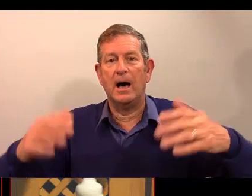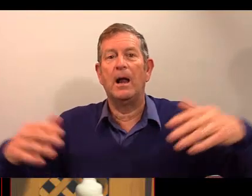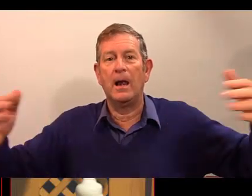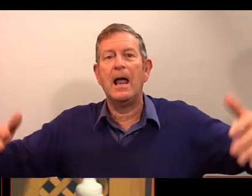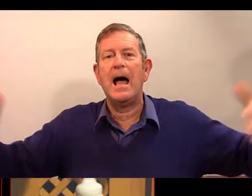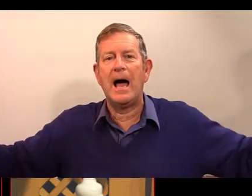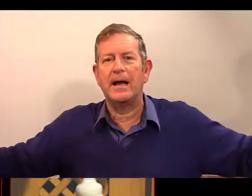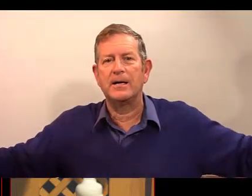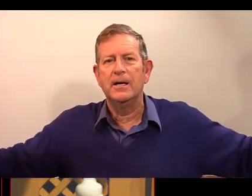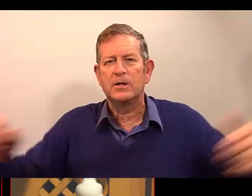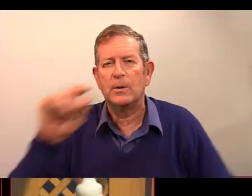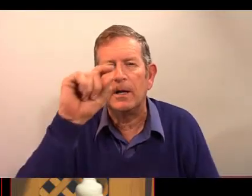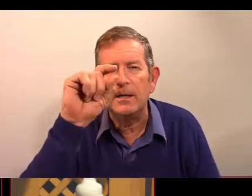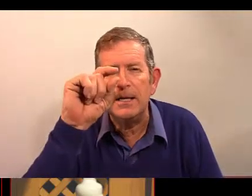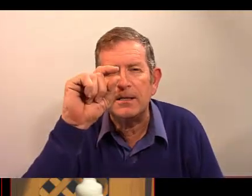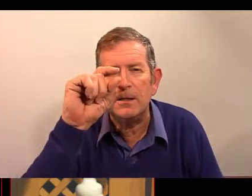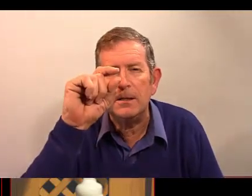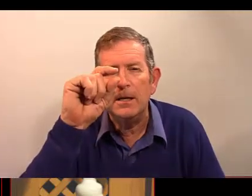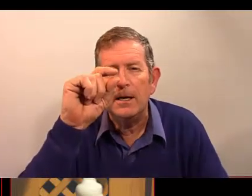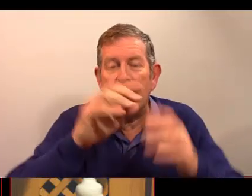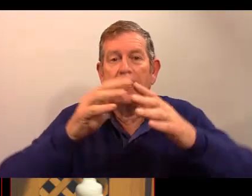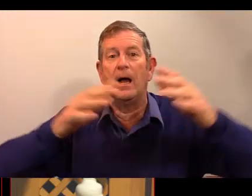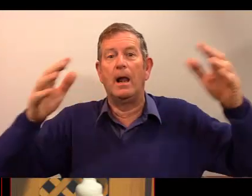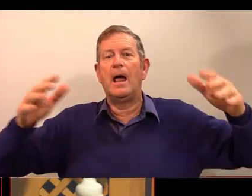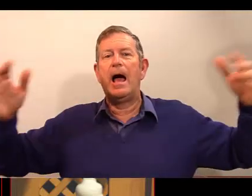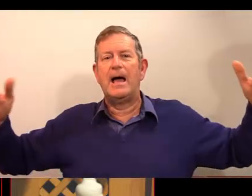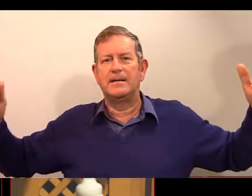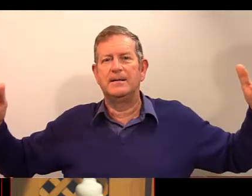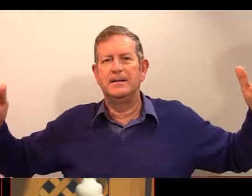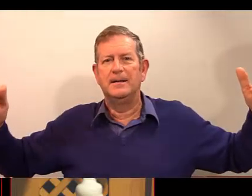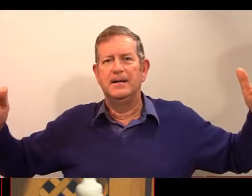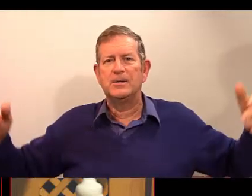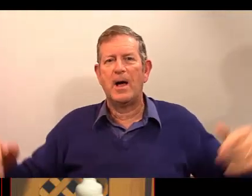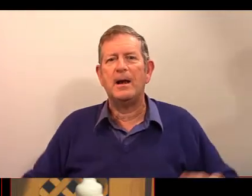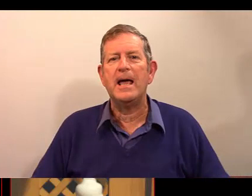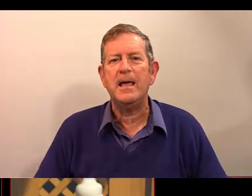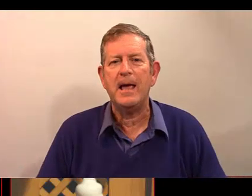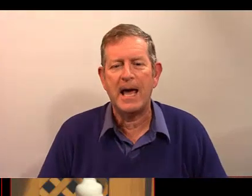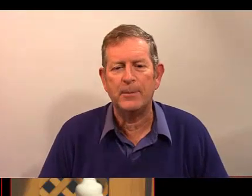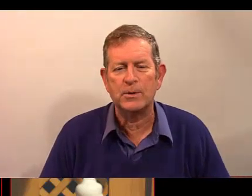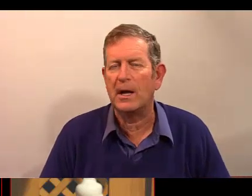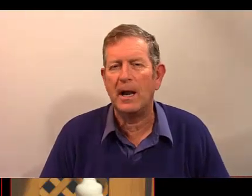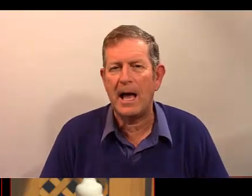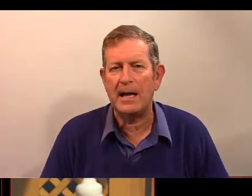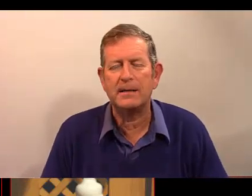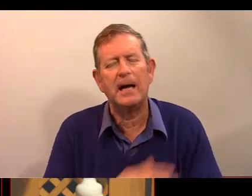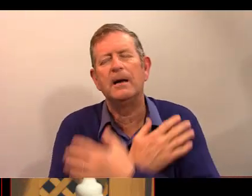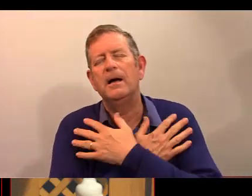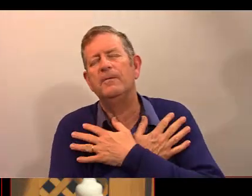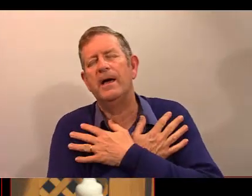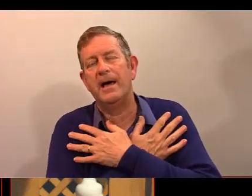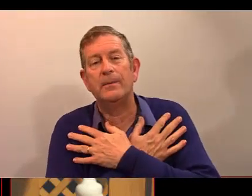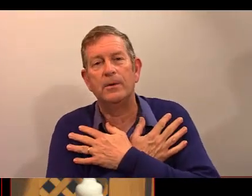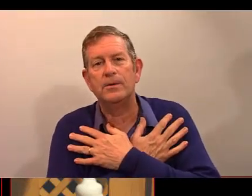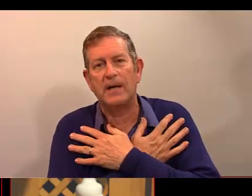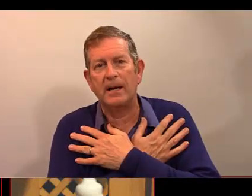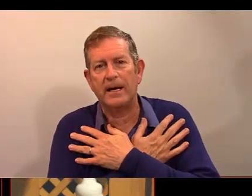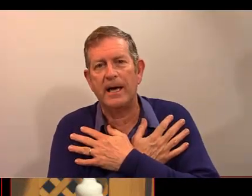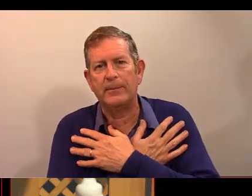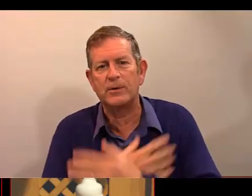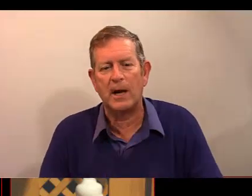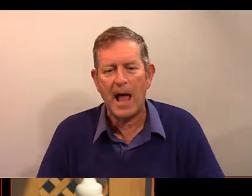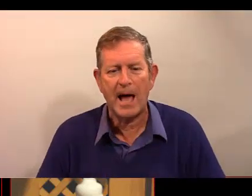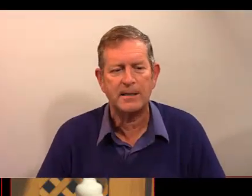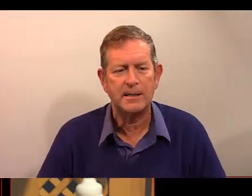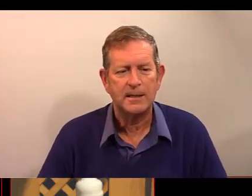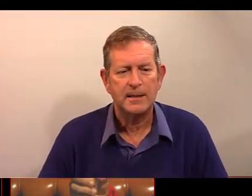animals a lot. So a little and a lot. So I like animals a lot. I love animals. I